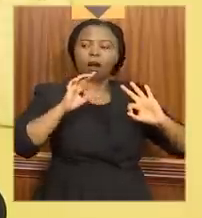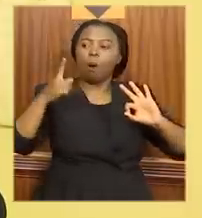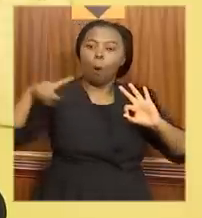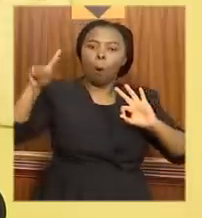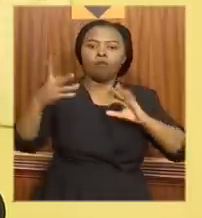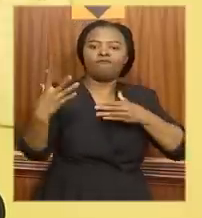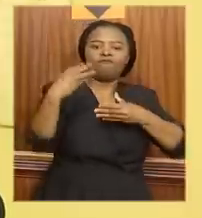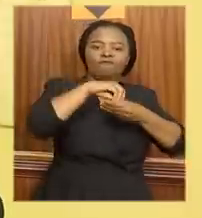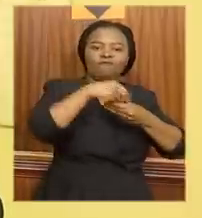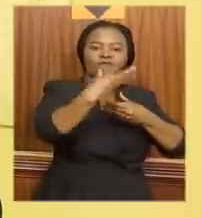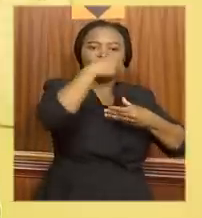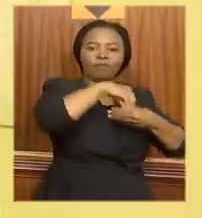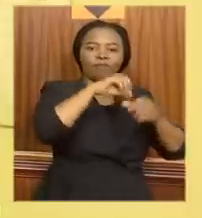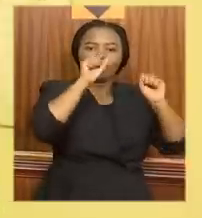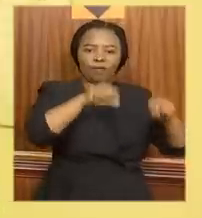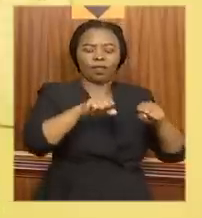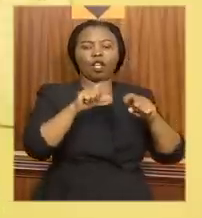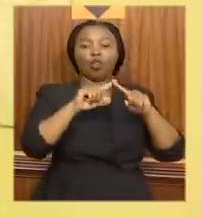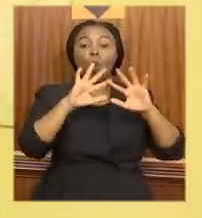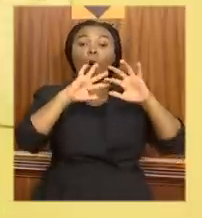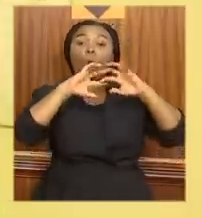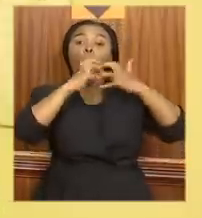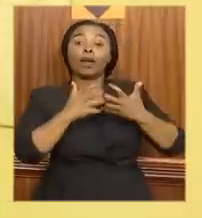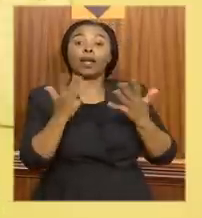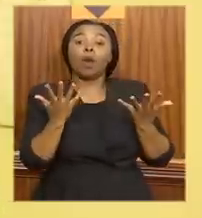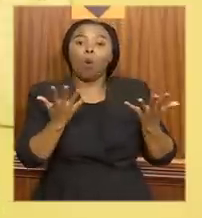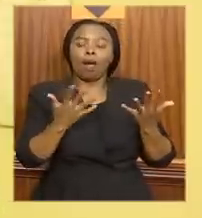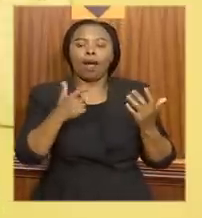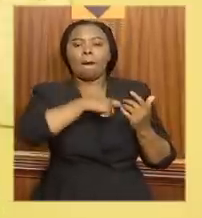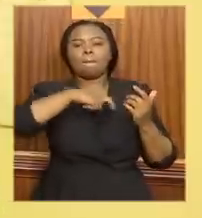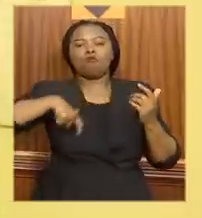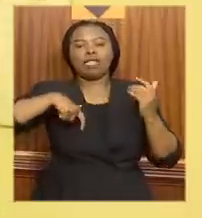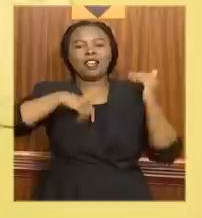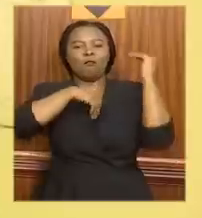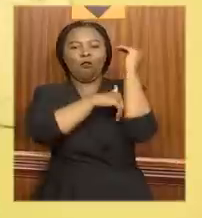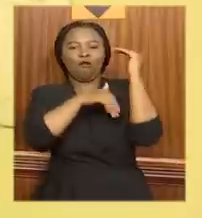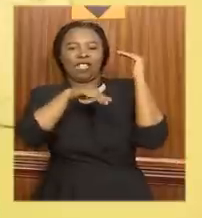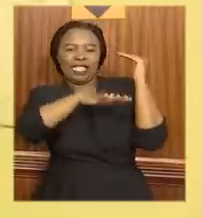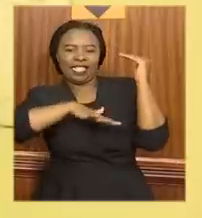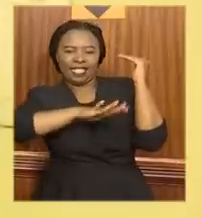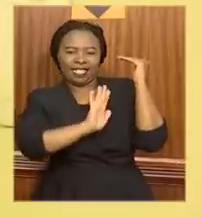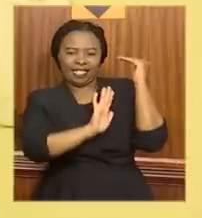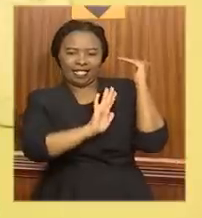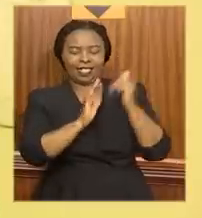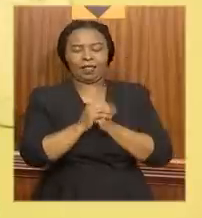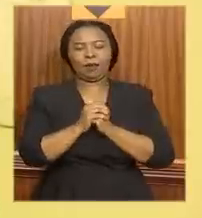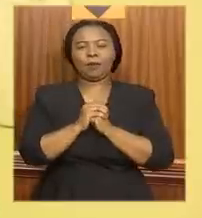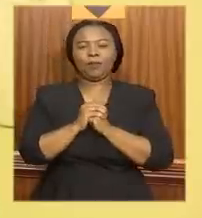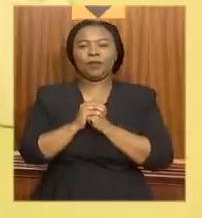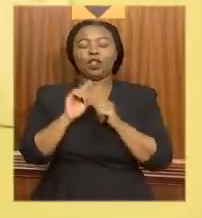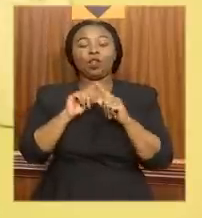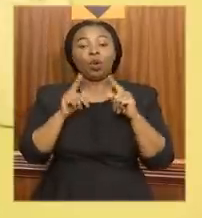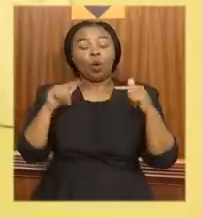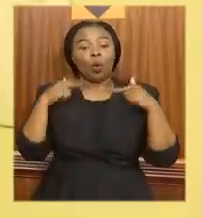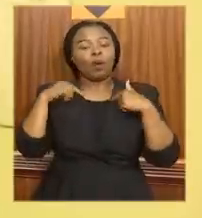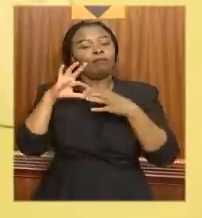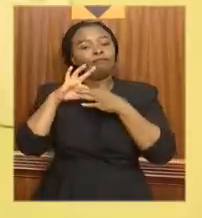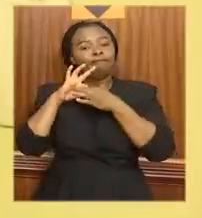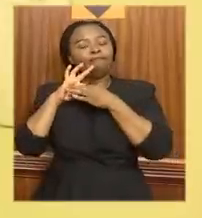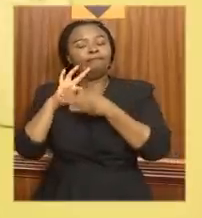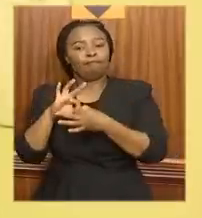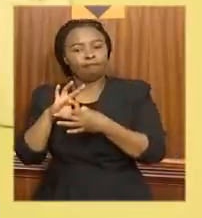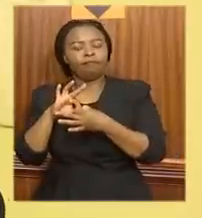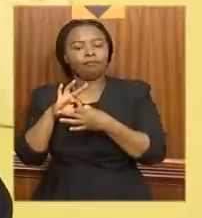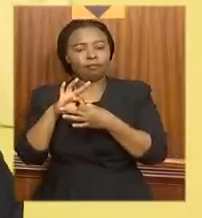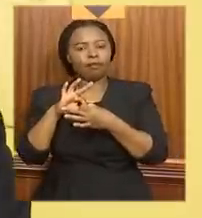be coordinated from the Presidency. The National Energy Crisis Committee will draw on